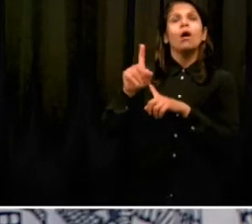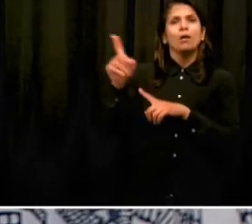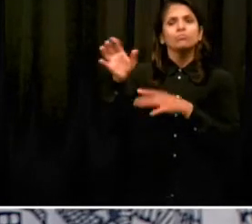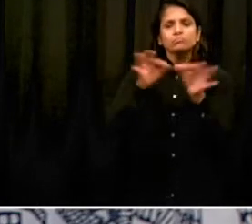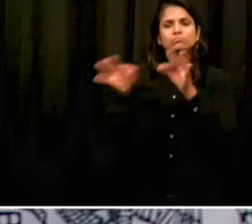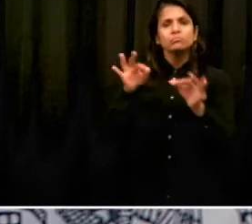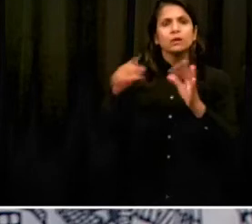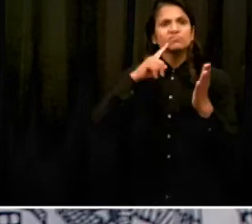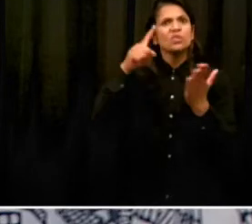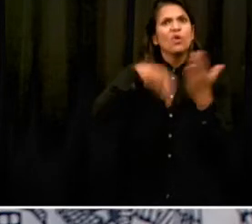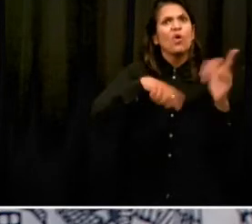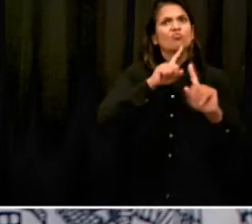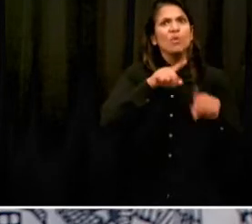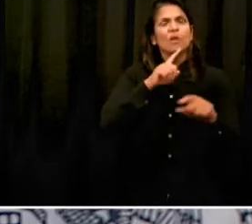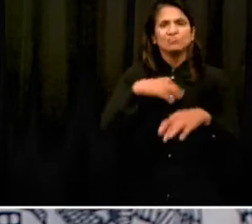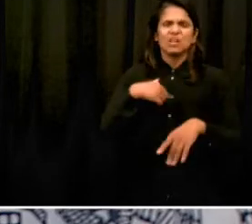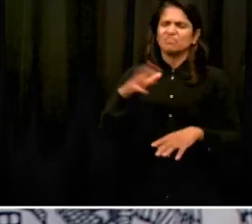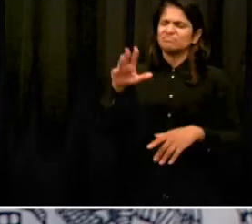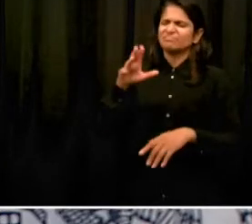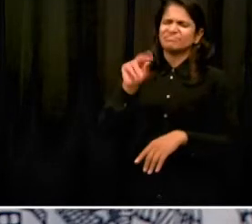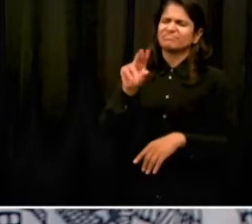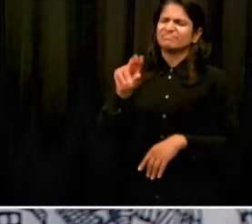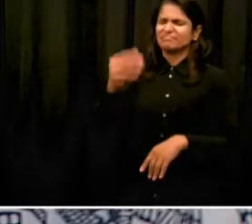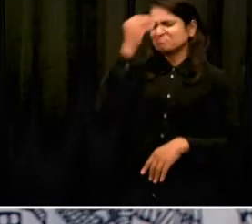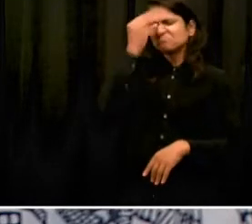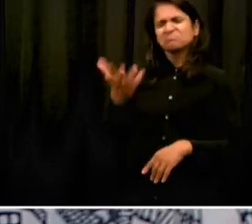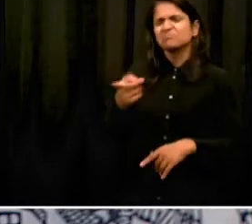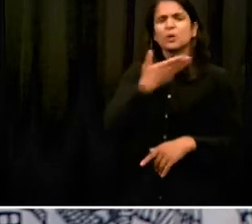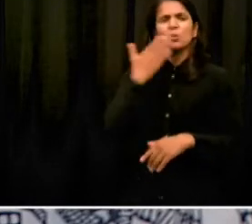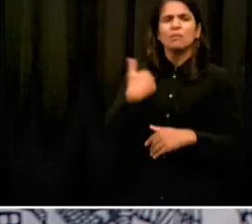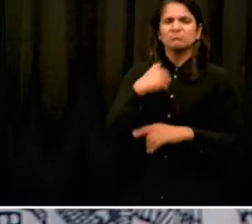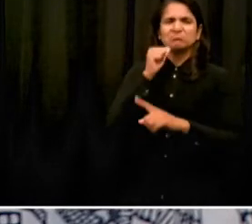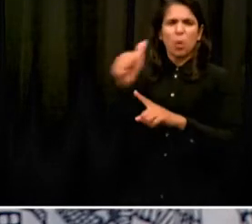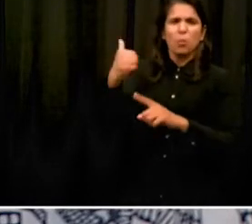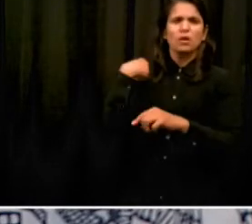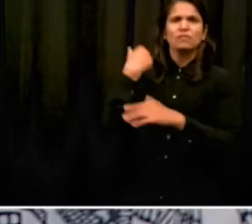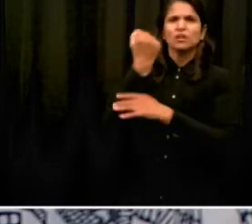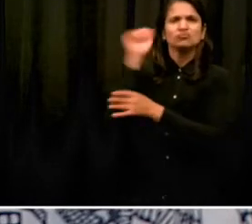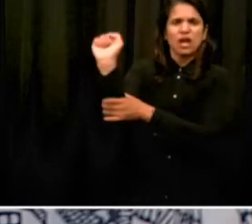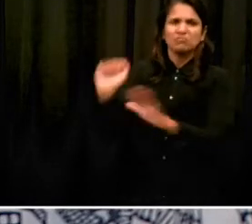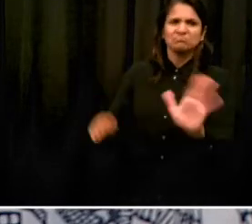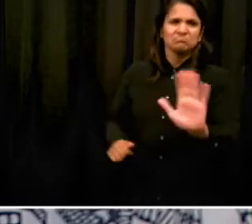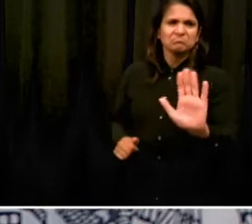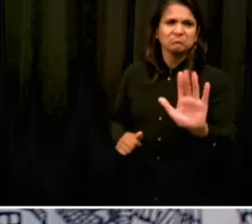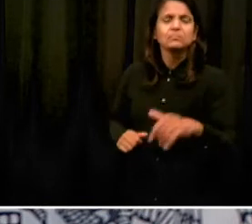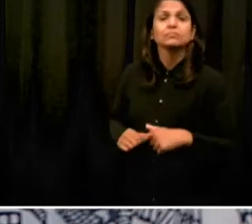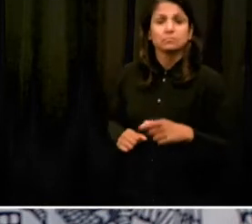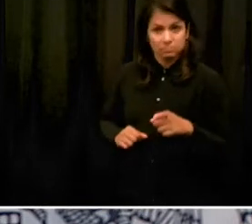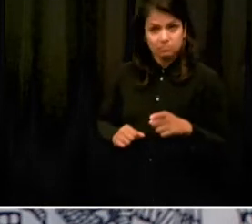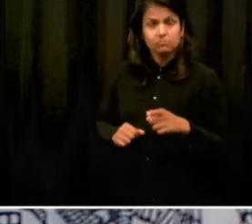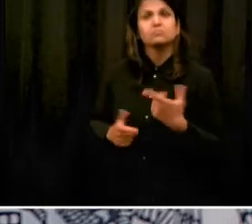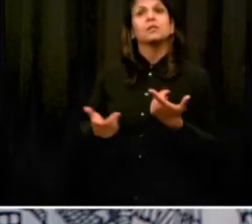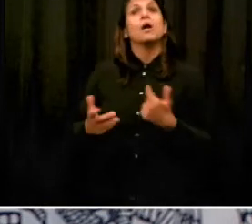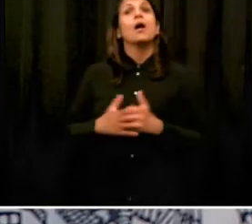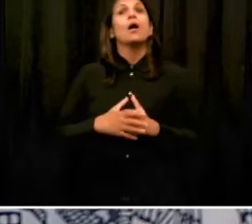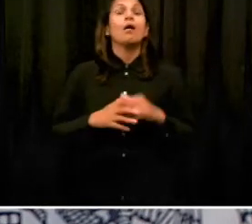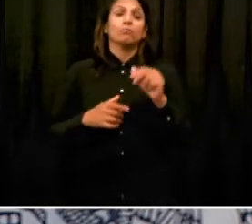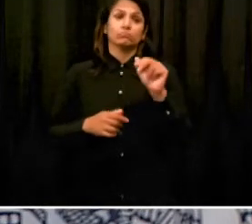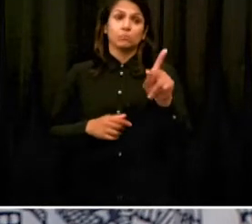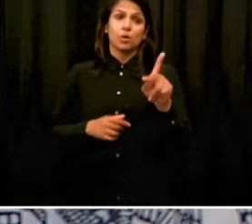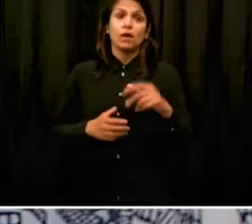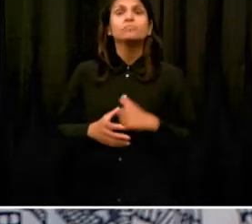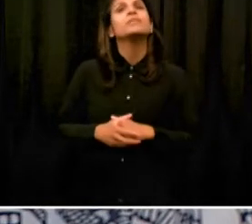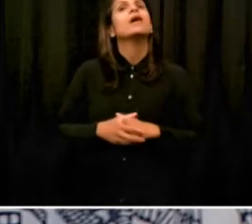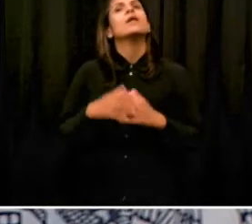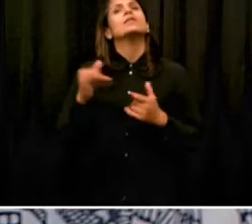And on the municipal labor savings and layoffs, how much time are you giving municipal labor